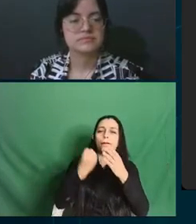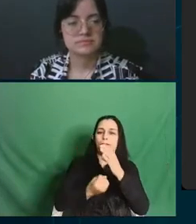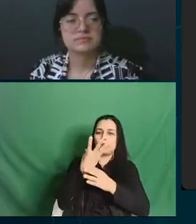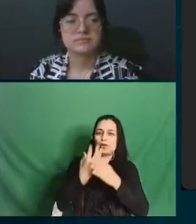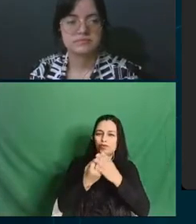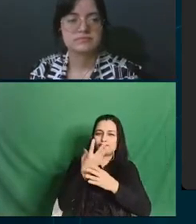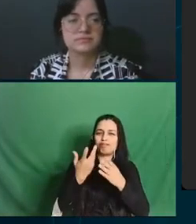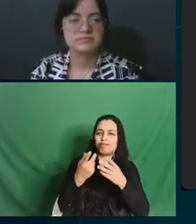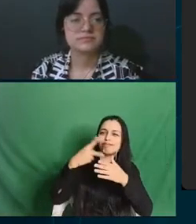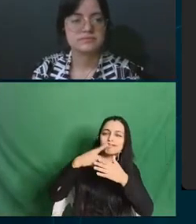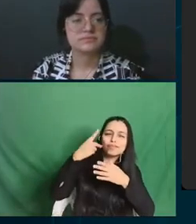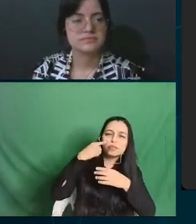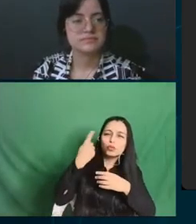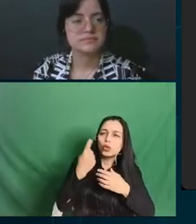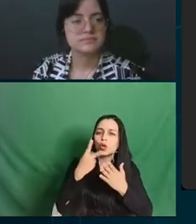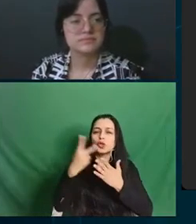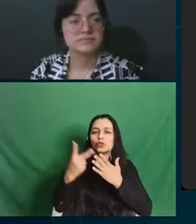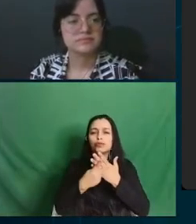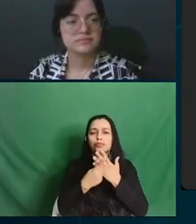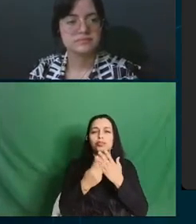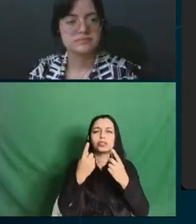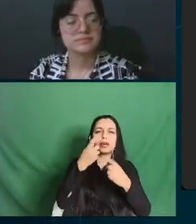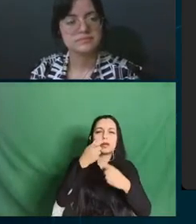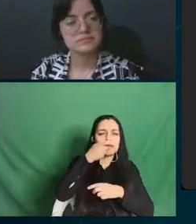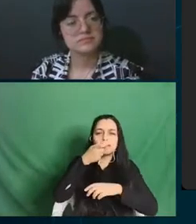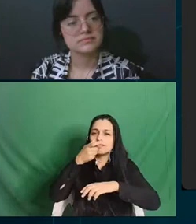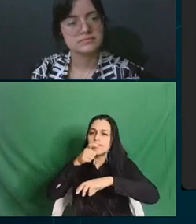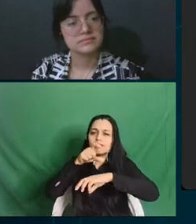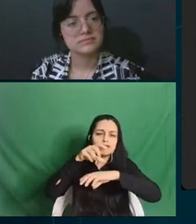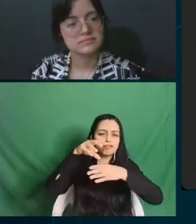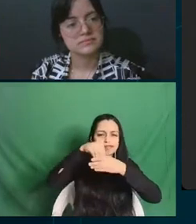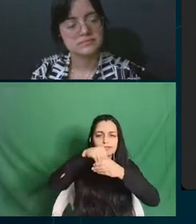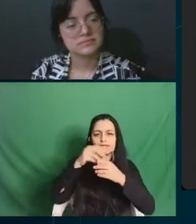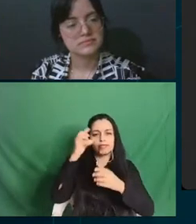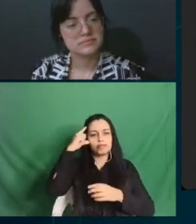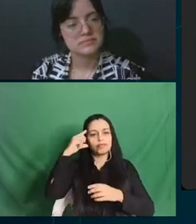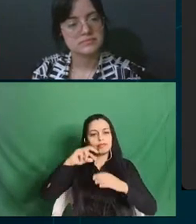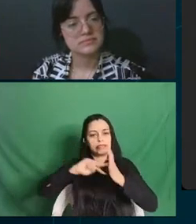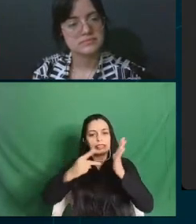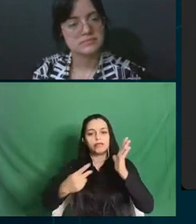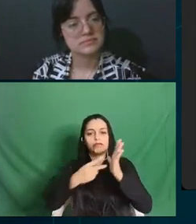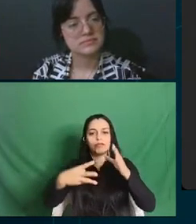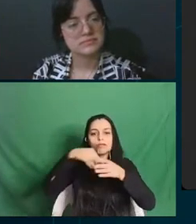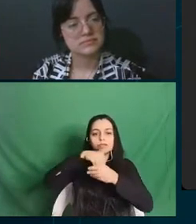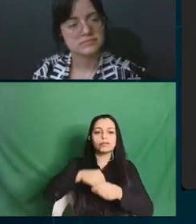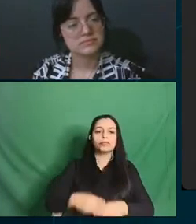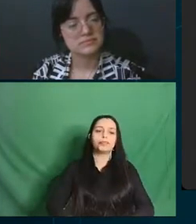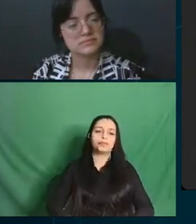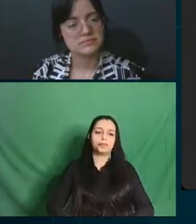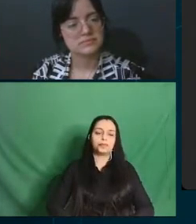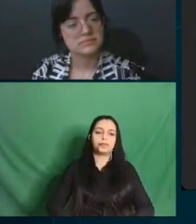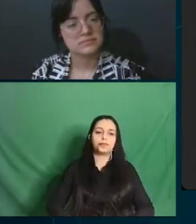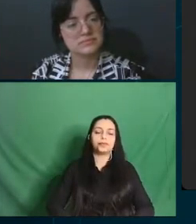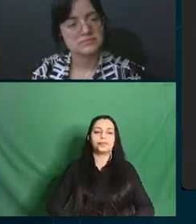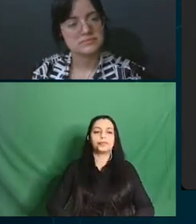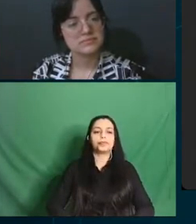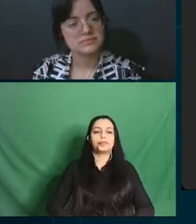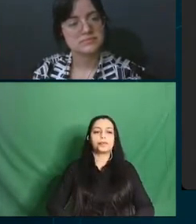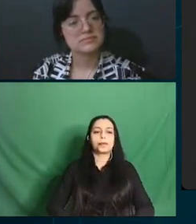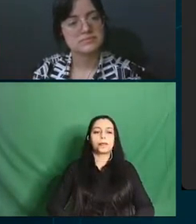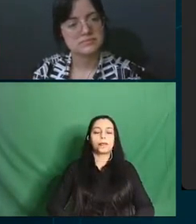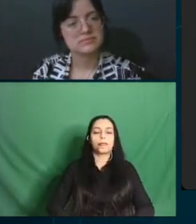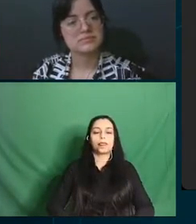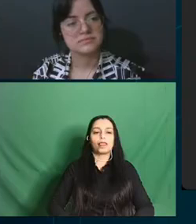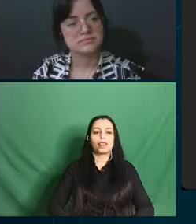But as Abel is saying, leveraging that data actually in anywhere near to real time is